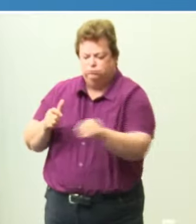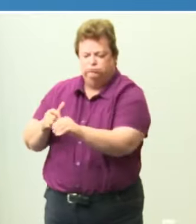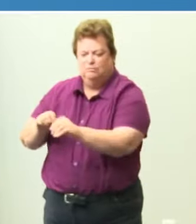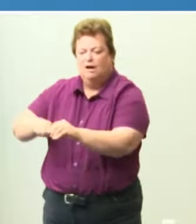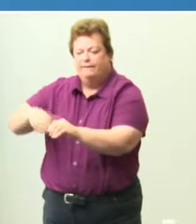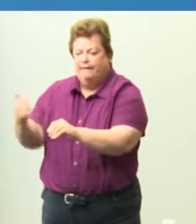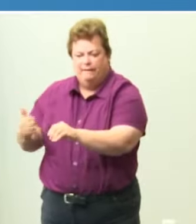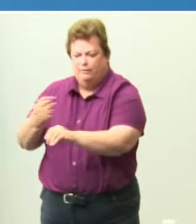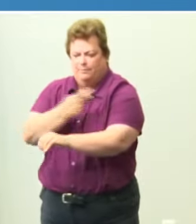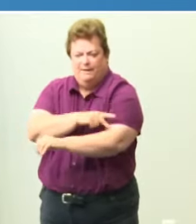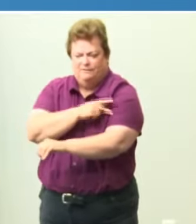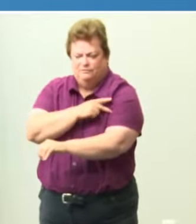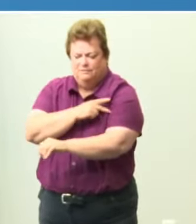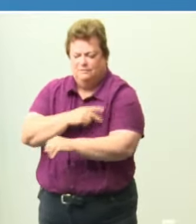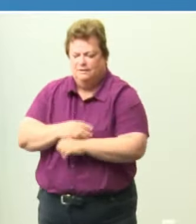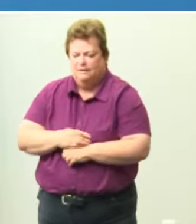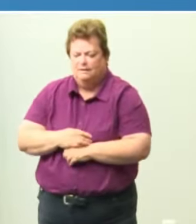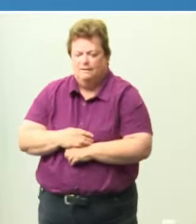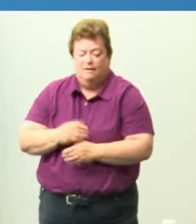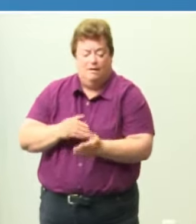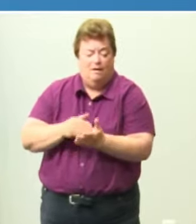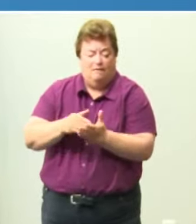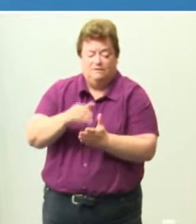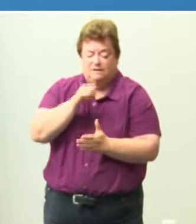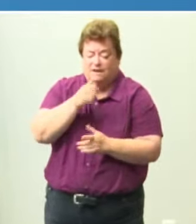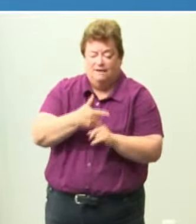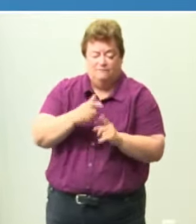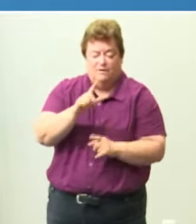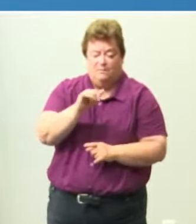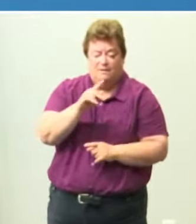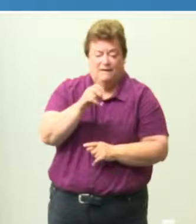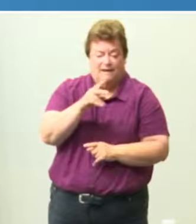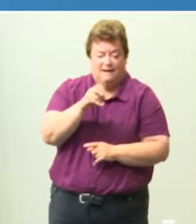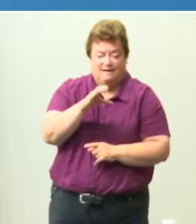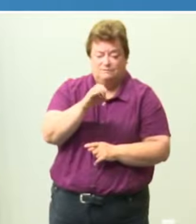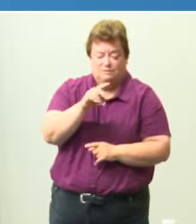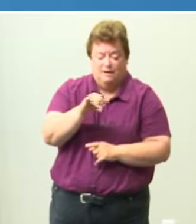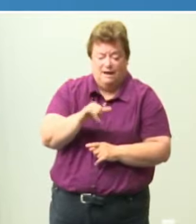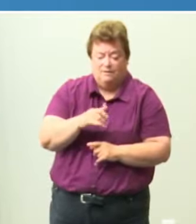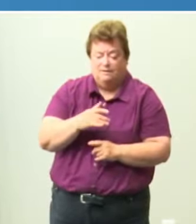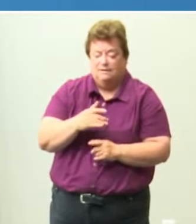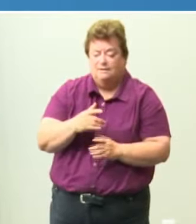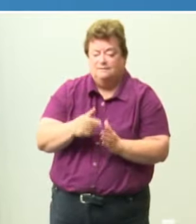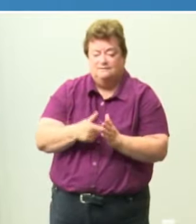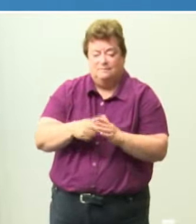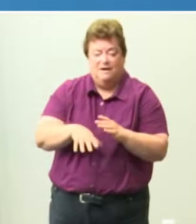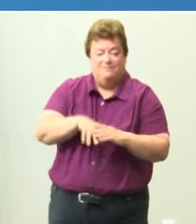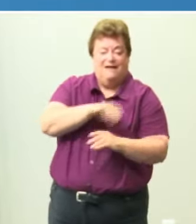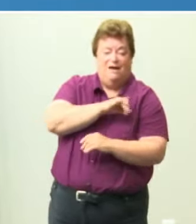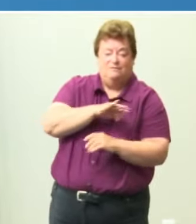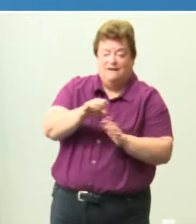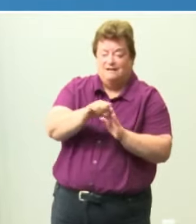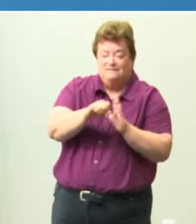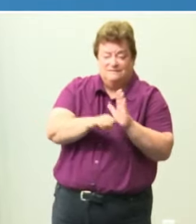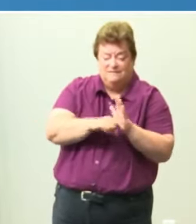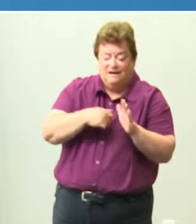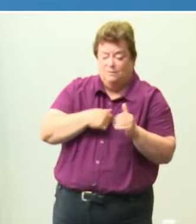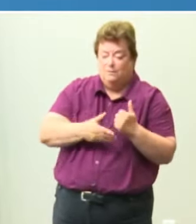times not from Lancaster County. We'd be taking them from somewhere else, even outside of the state, to help out.